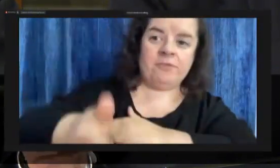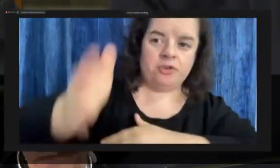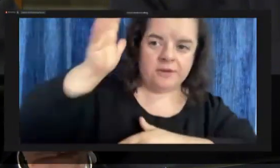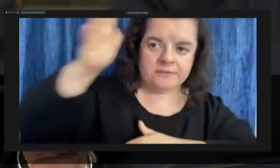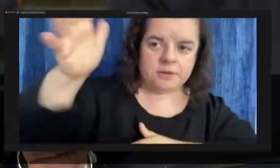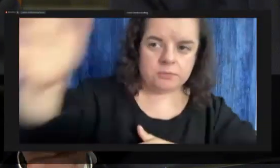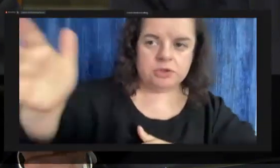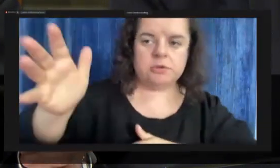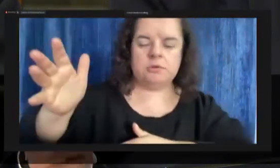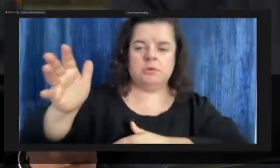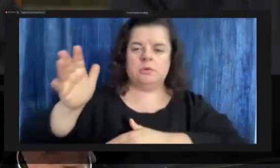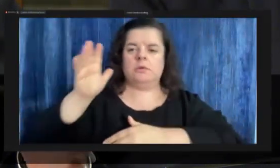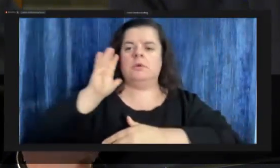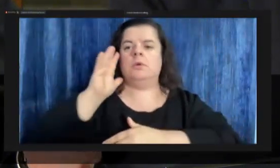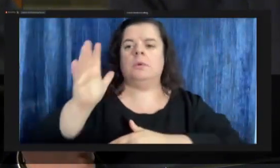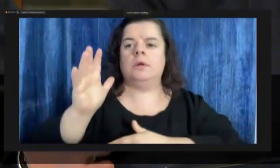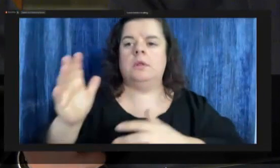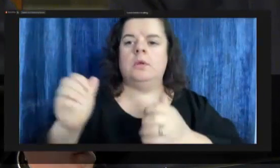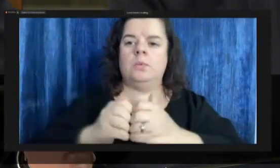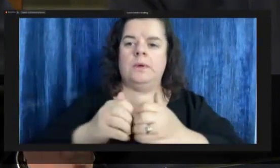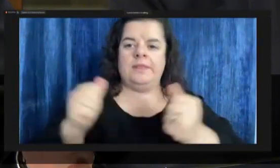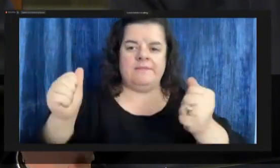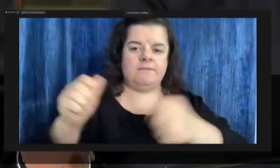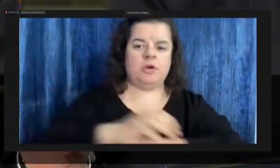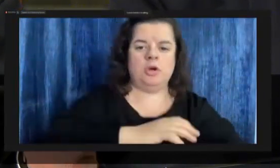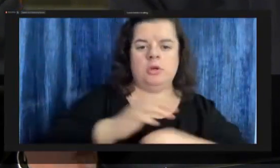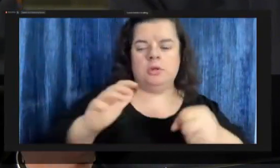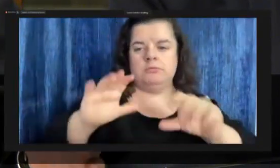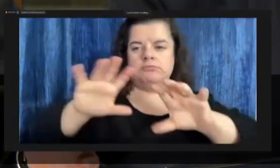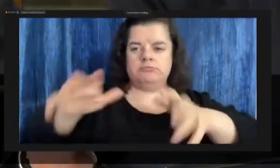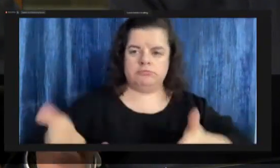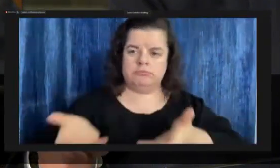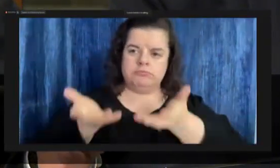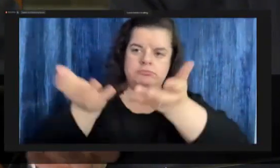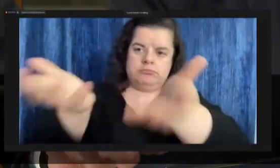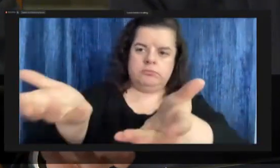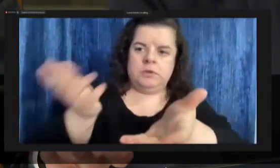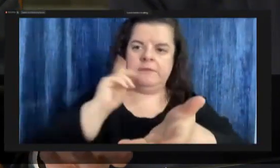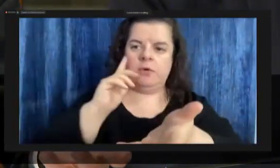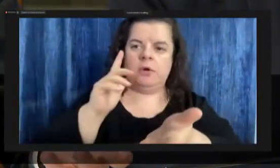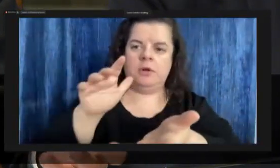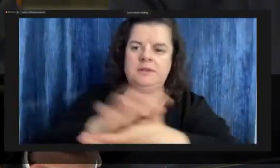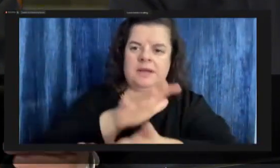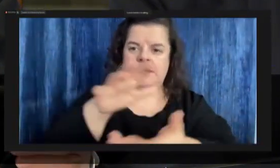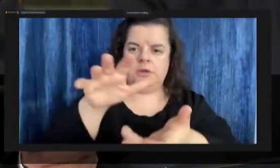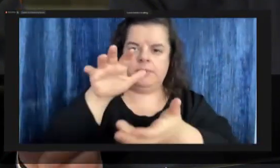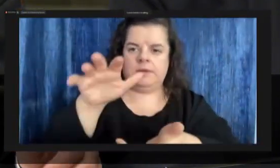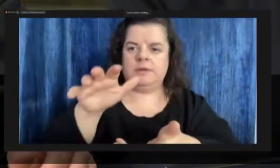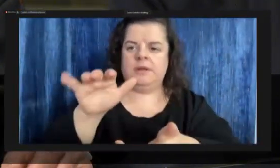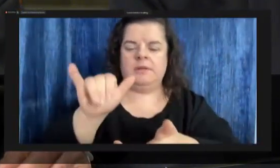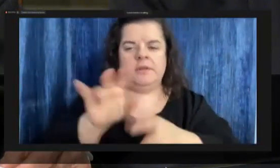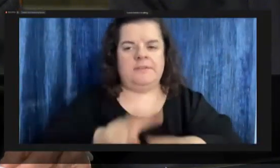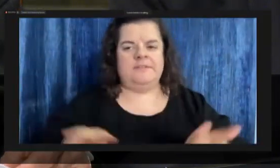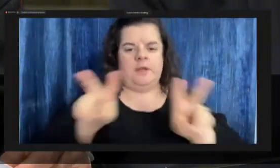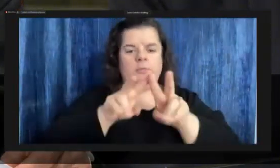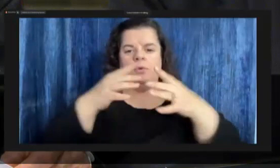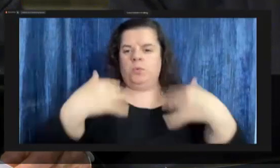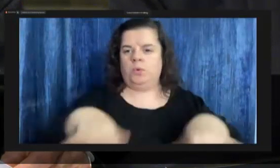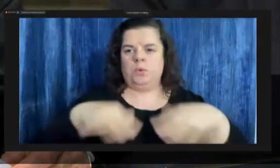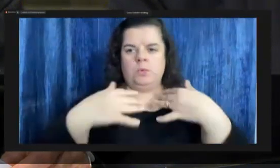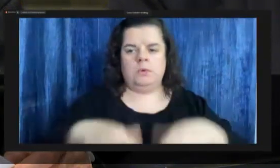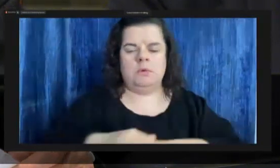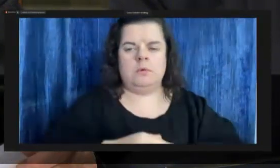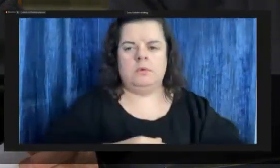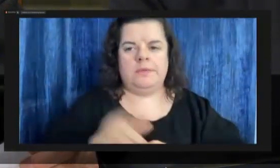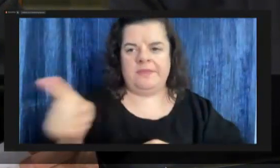very a cohesive and collective package of documents is just invaluable. And